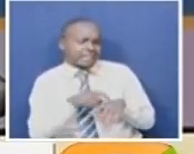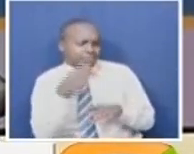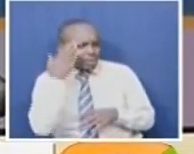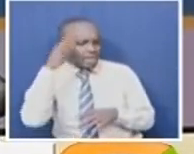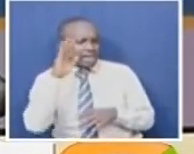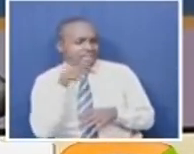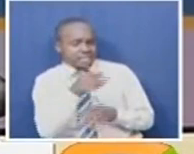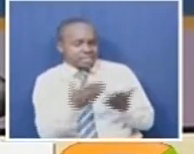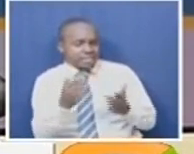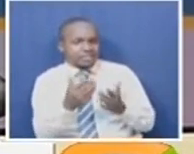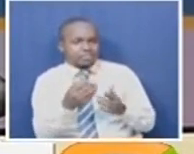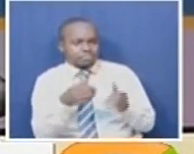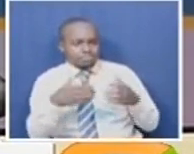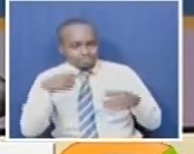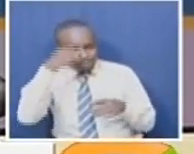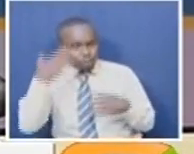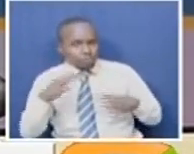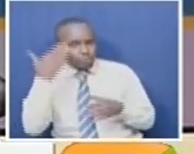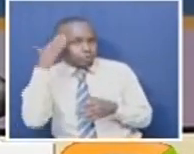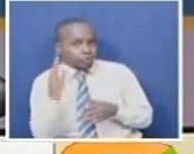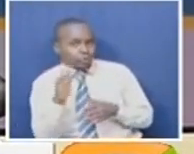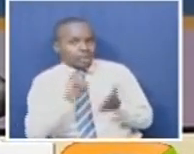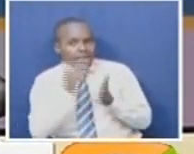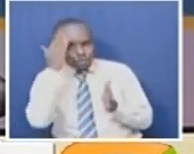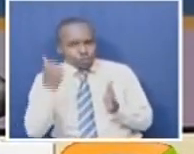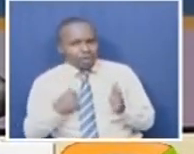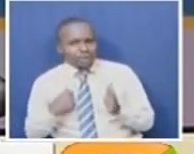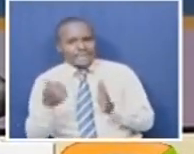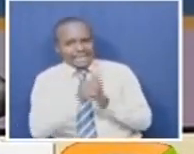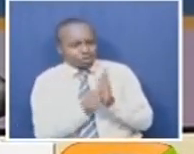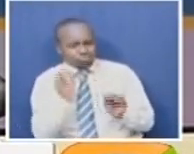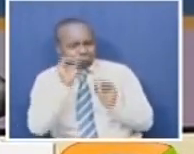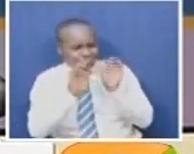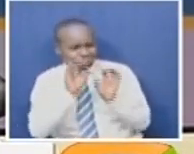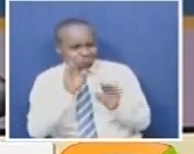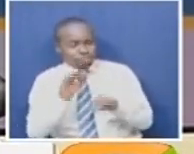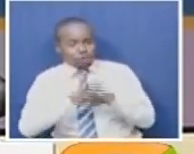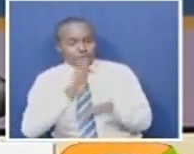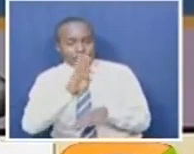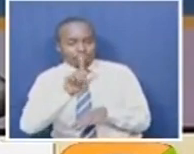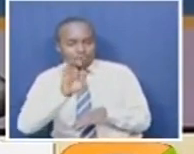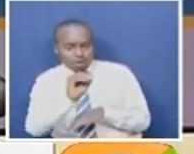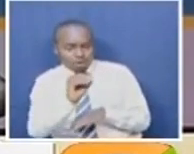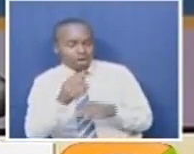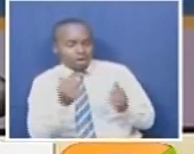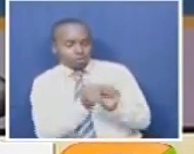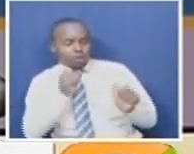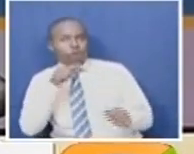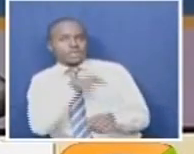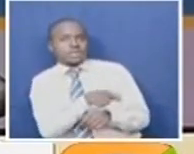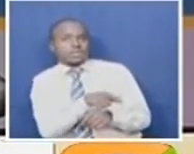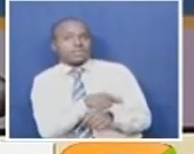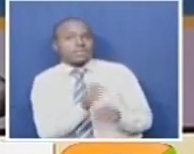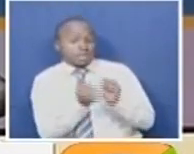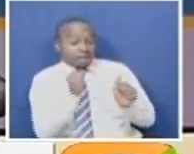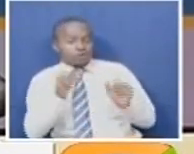caused by ignorance, so that's why I really write a lot of articles for my blog to try and educate people so that it can be avoided. It's actually avoidable,